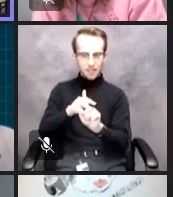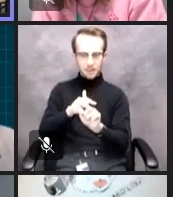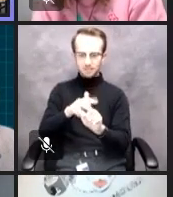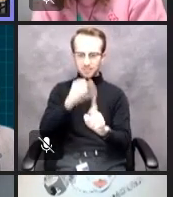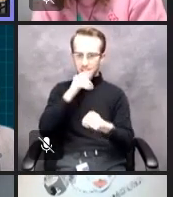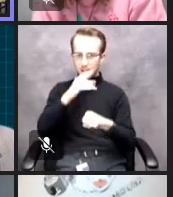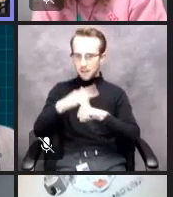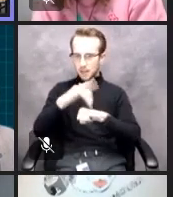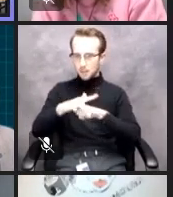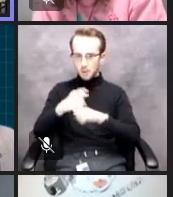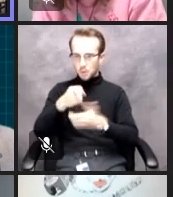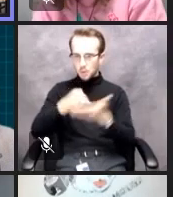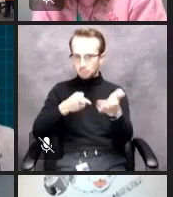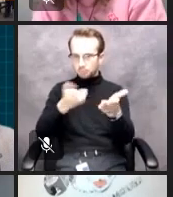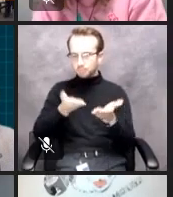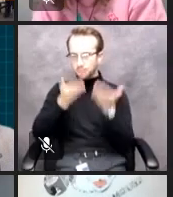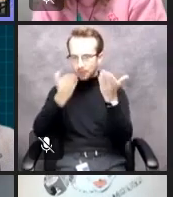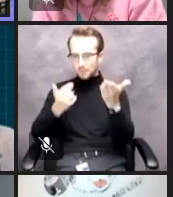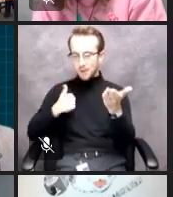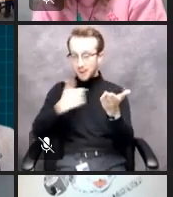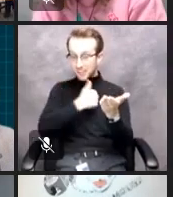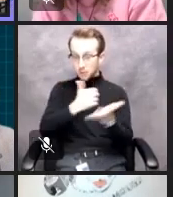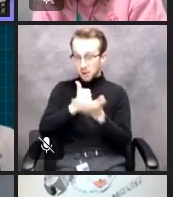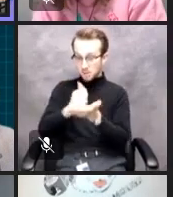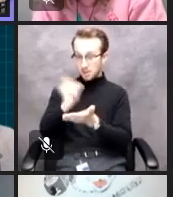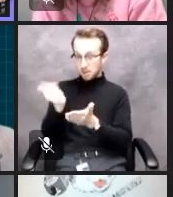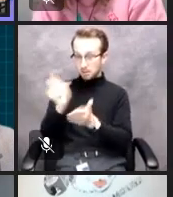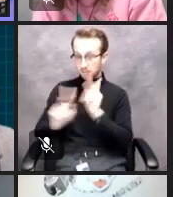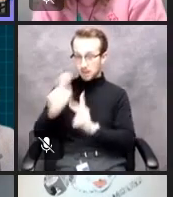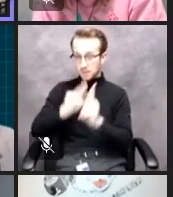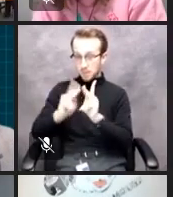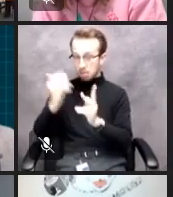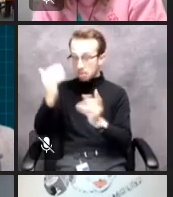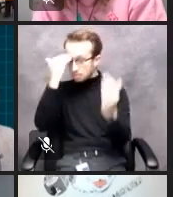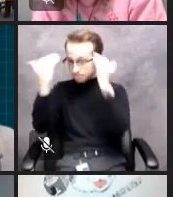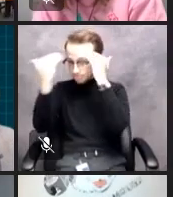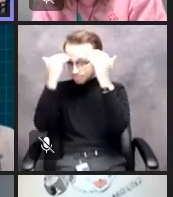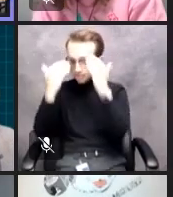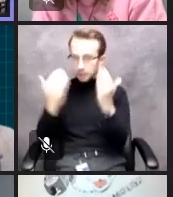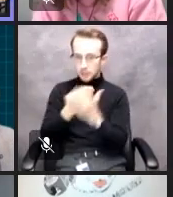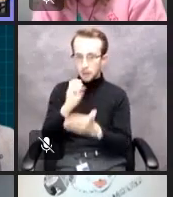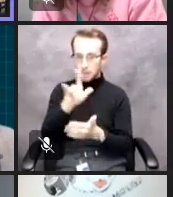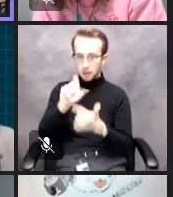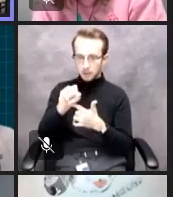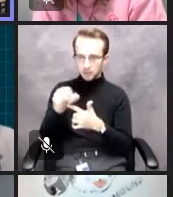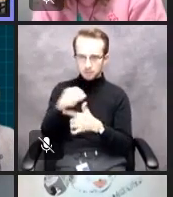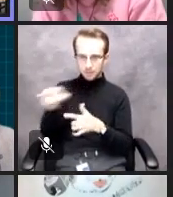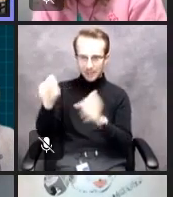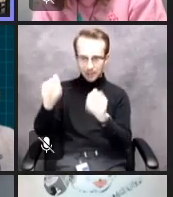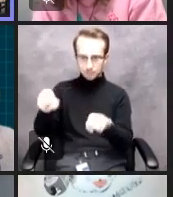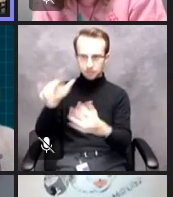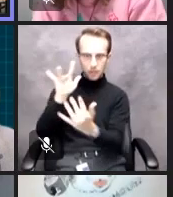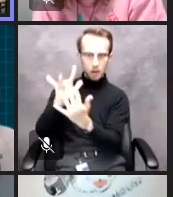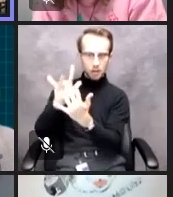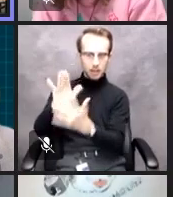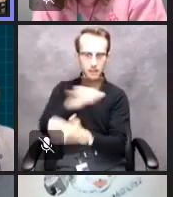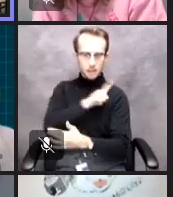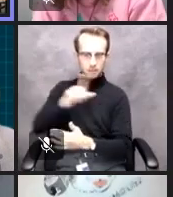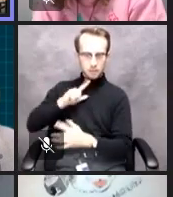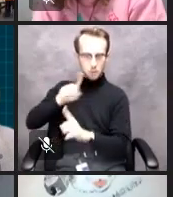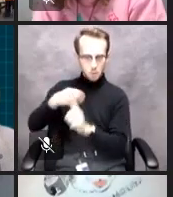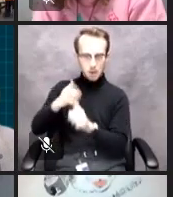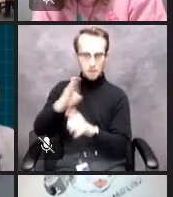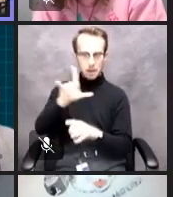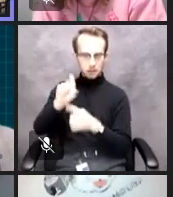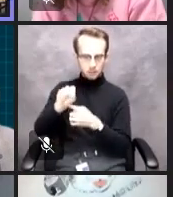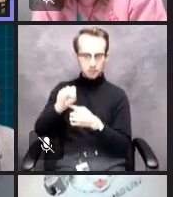to help other people be knowledgeable about bills so that way they can contact their legislators when those bills do come? Because I'm